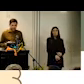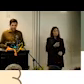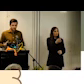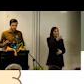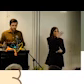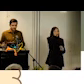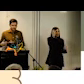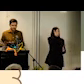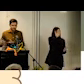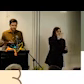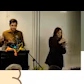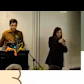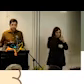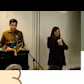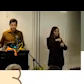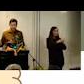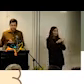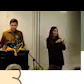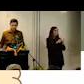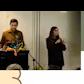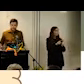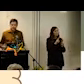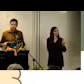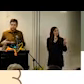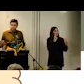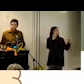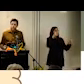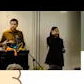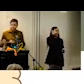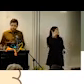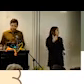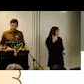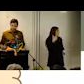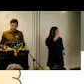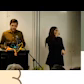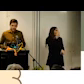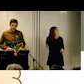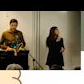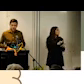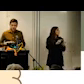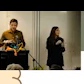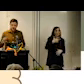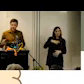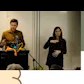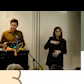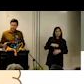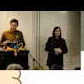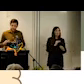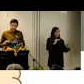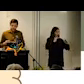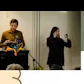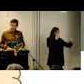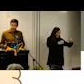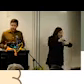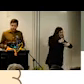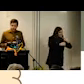experience and transforms it into sort of the stereotypical concept that we're able to use in future. So we go from a really high